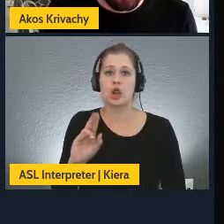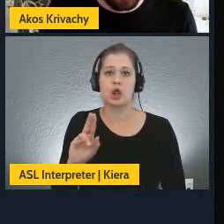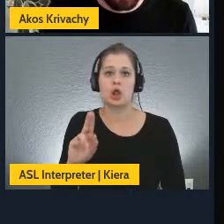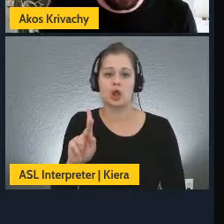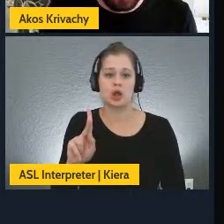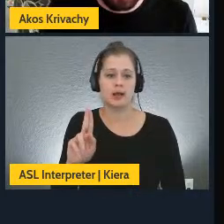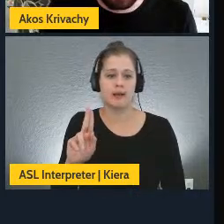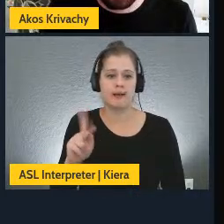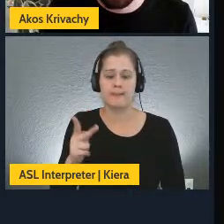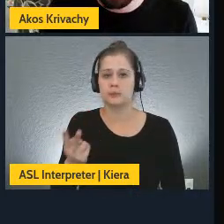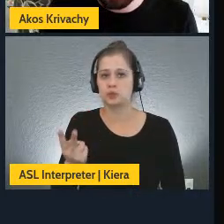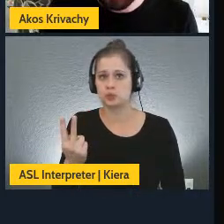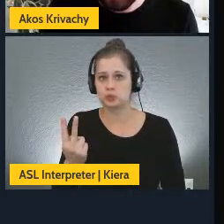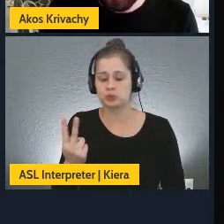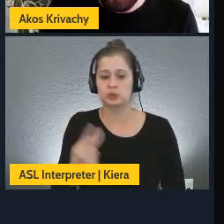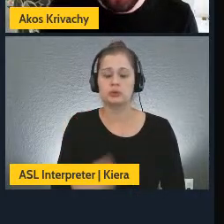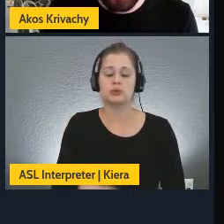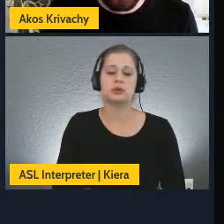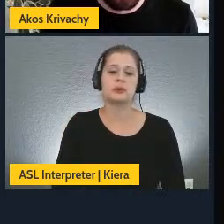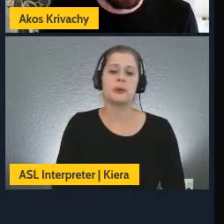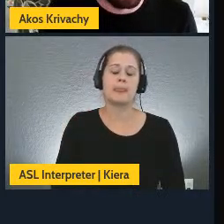stages, and then